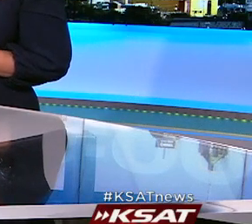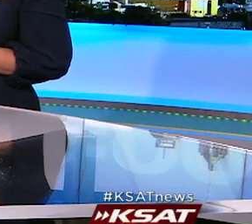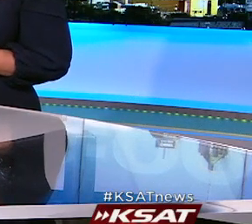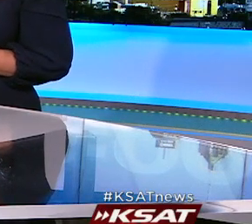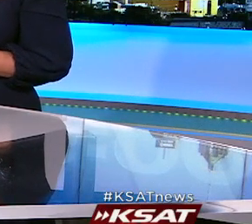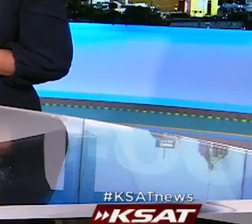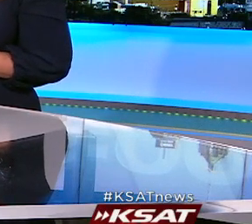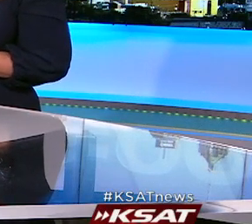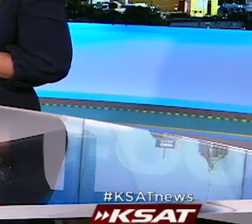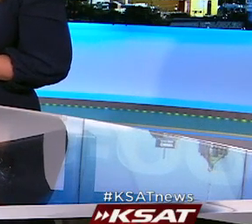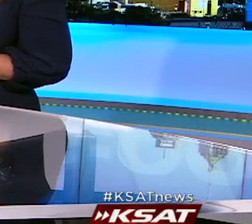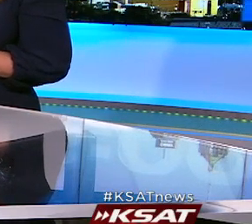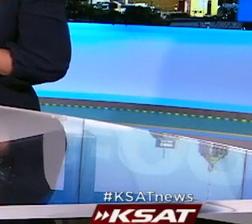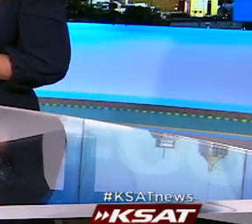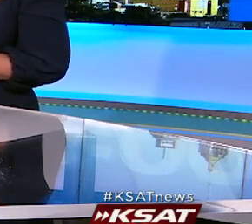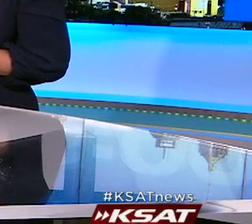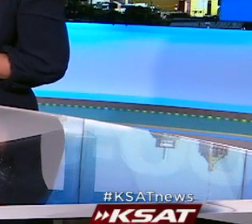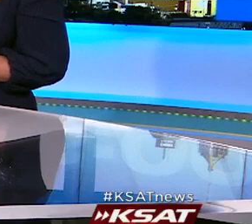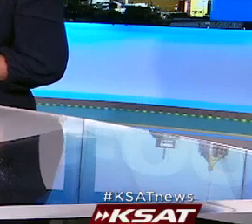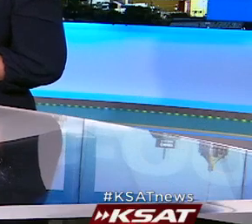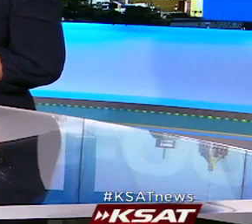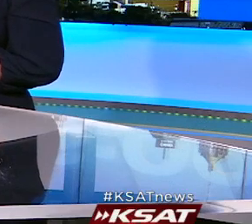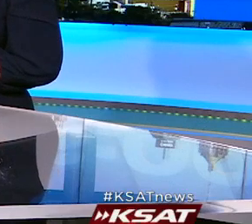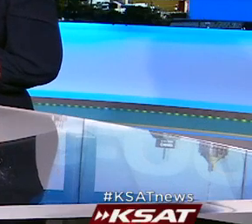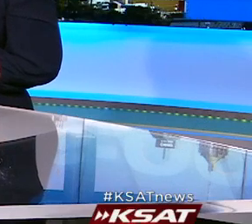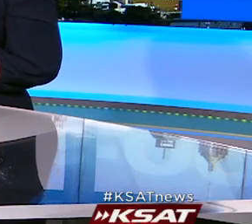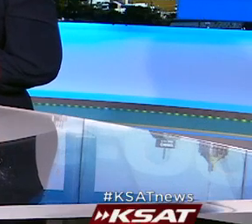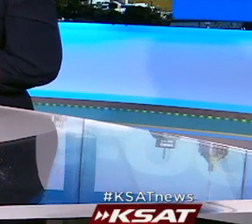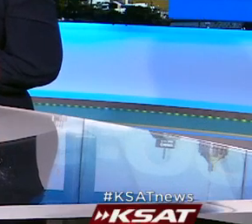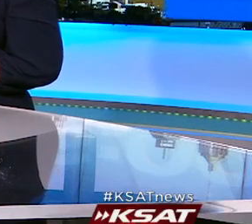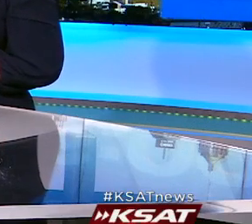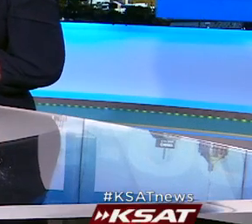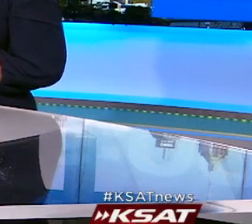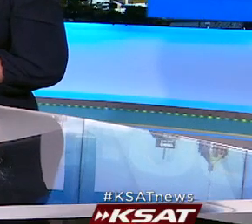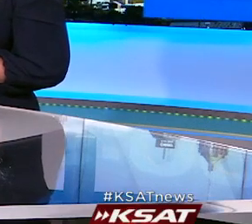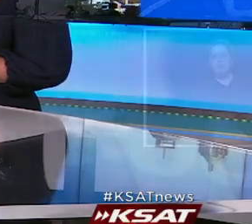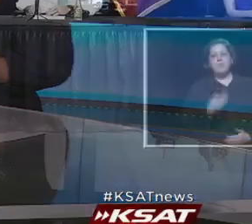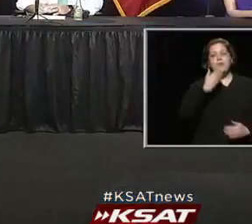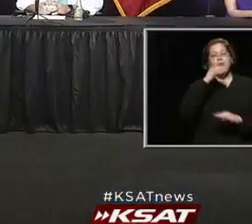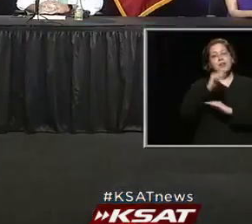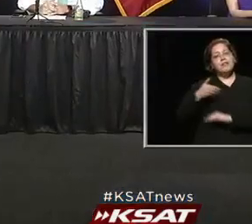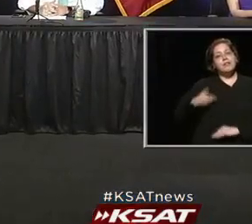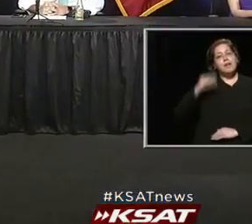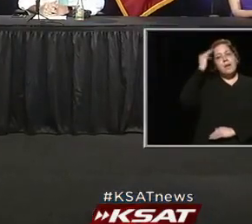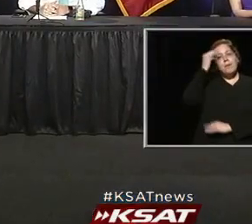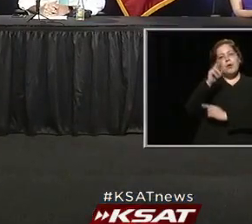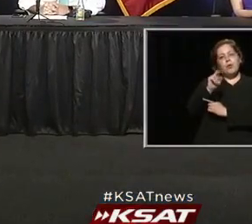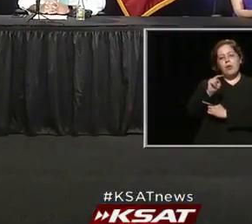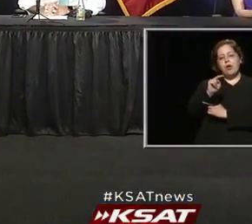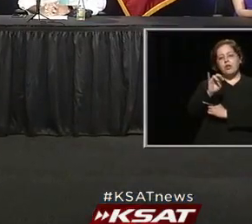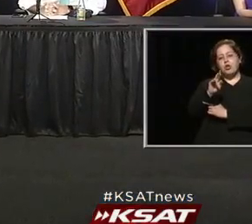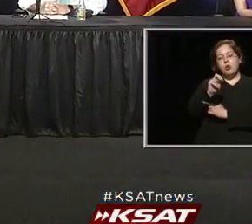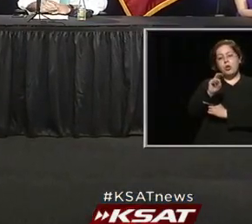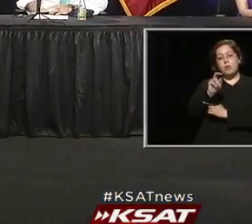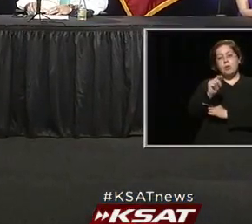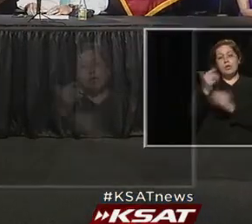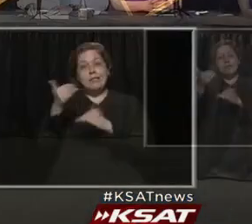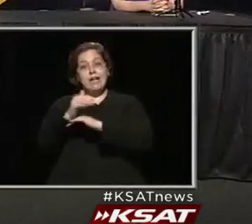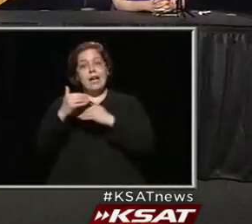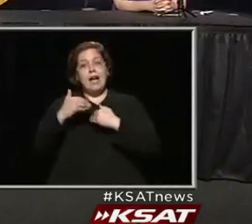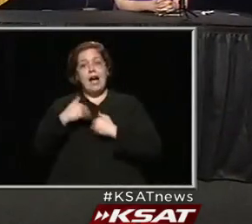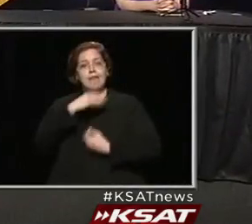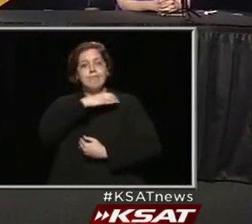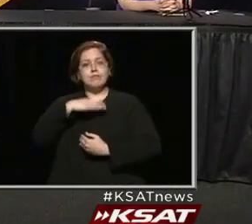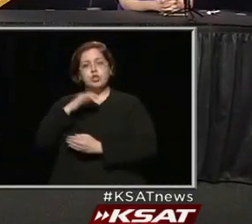on the local COVID-19 numbers for today. Yeah, there were more than 800 cases yesterday, so we wait to see. Let's go to City Hall now.